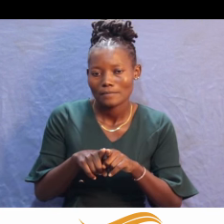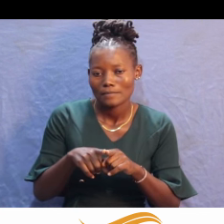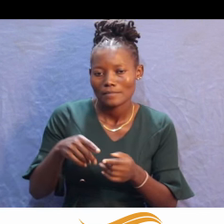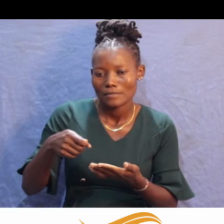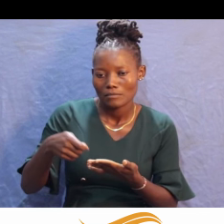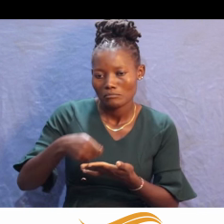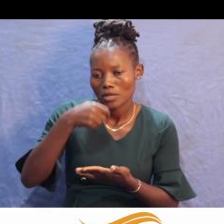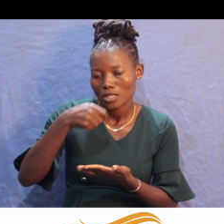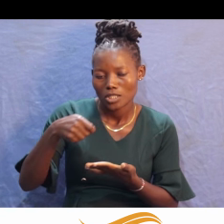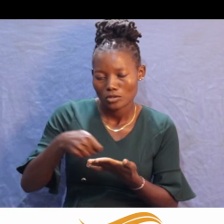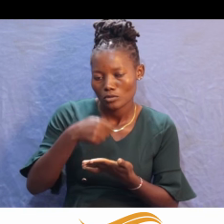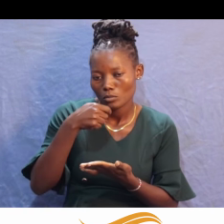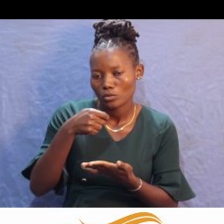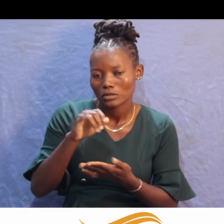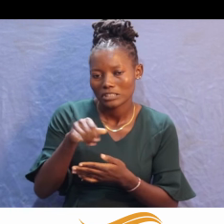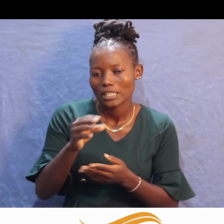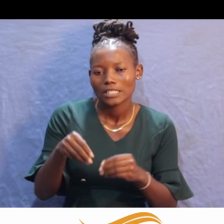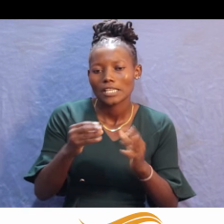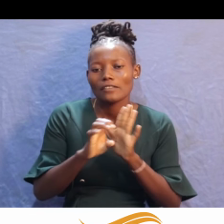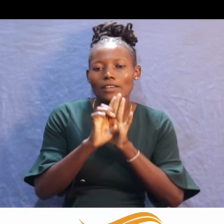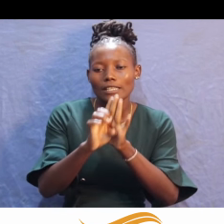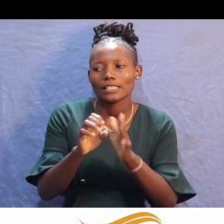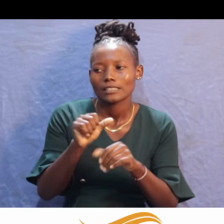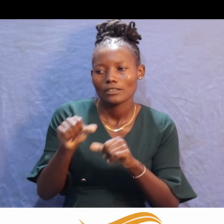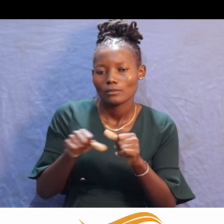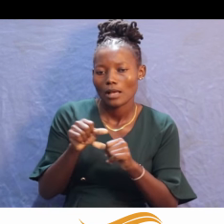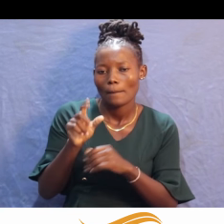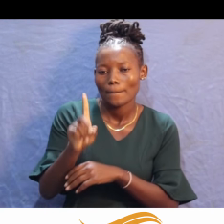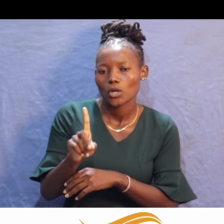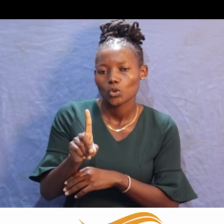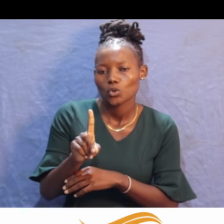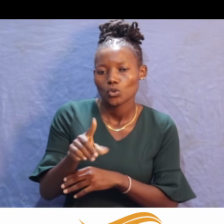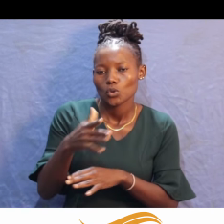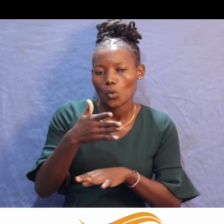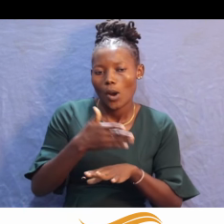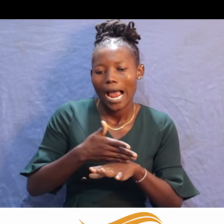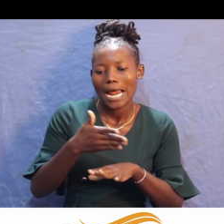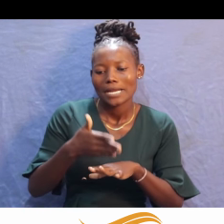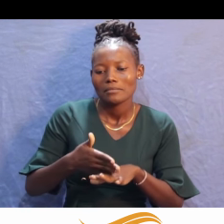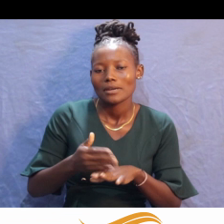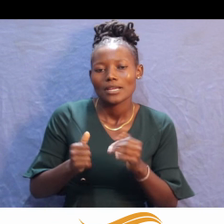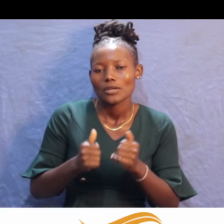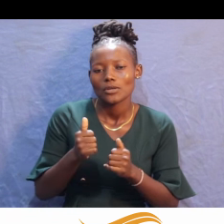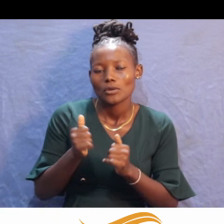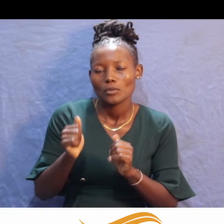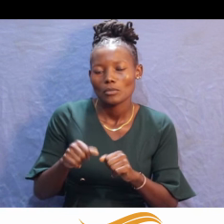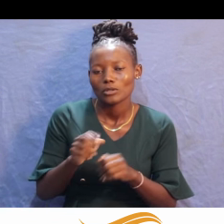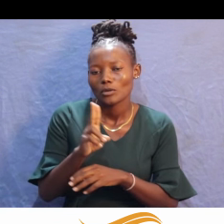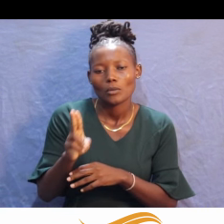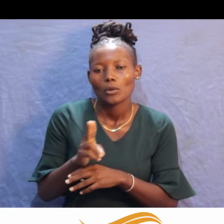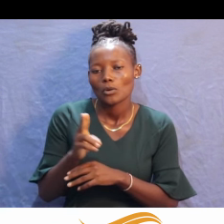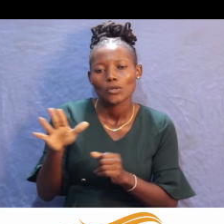teaspoon. Just to give you an example of one sandwich that contain all the salt you need for the rest of the